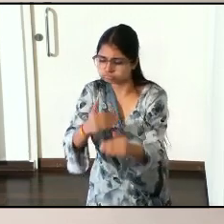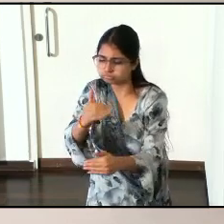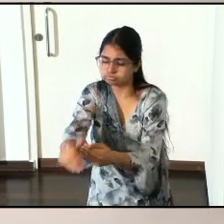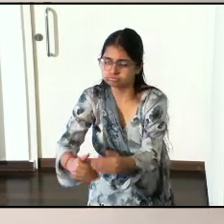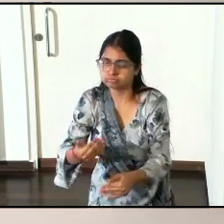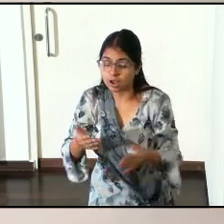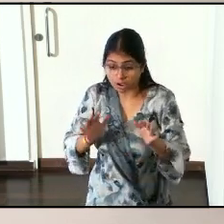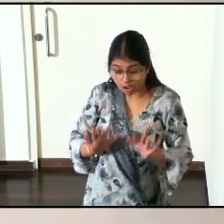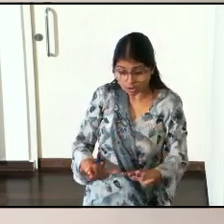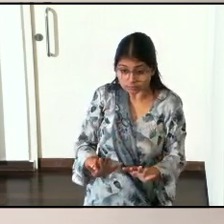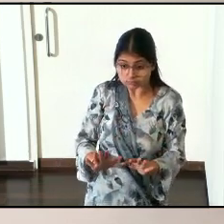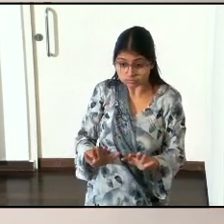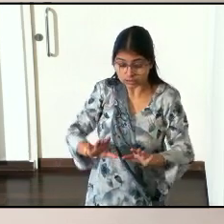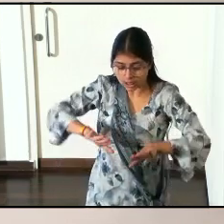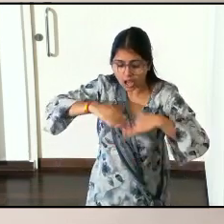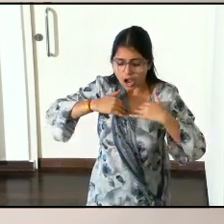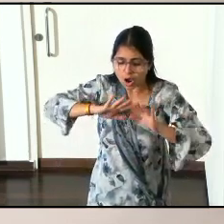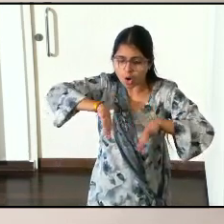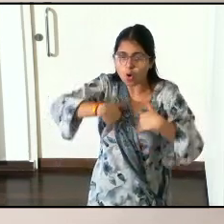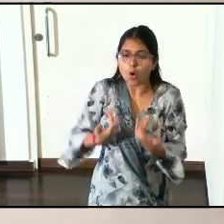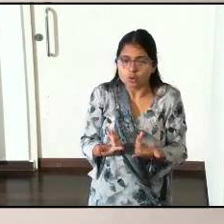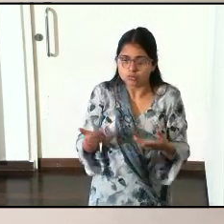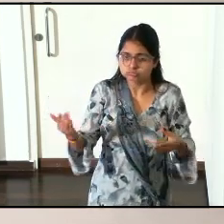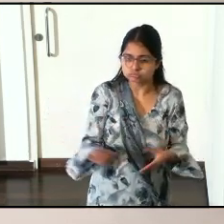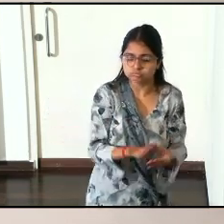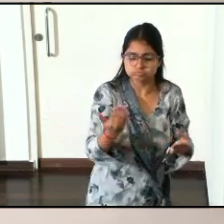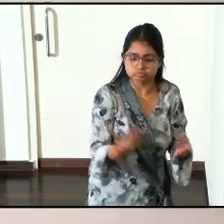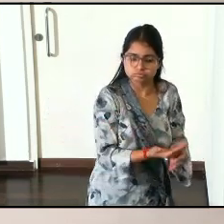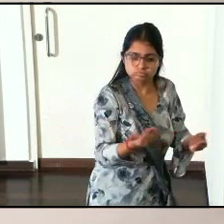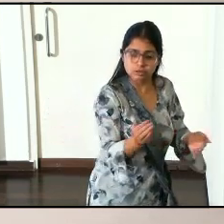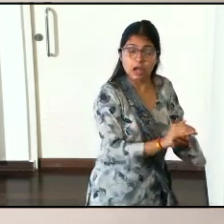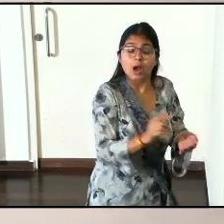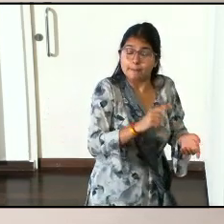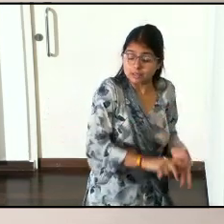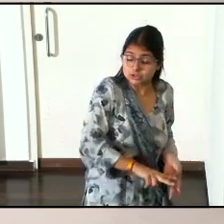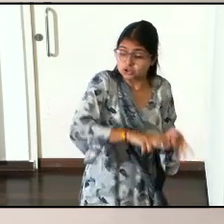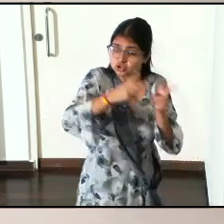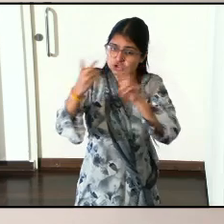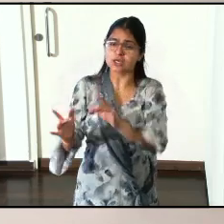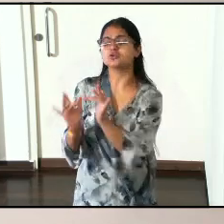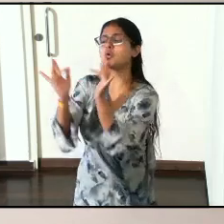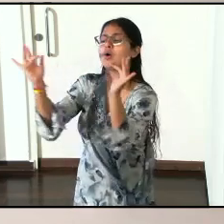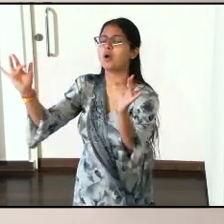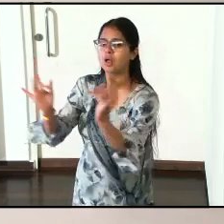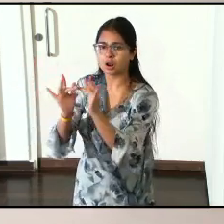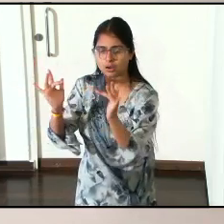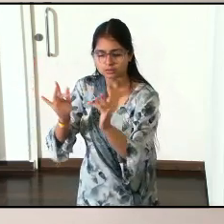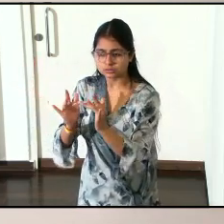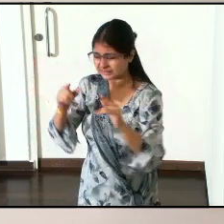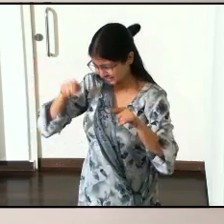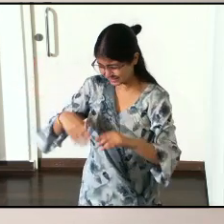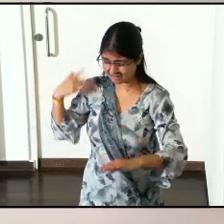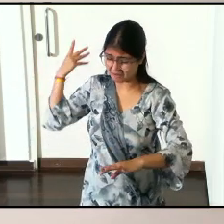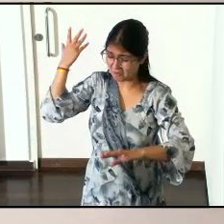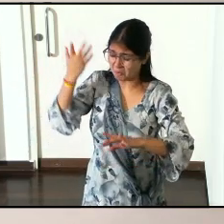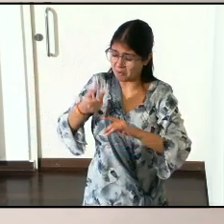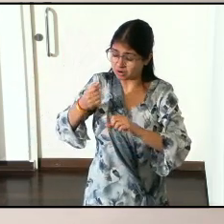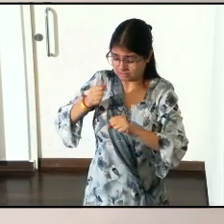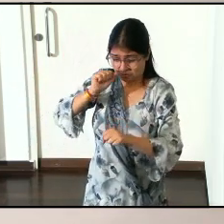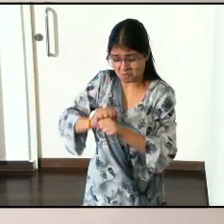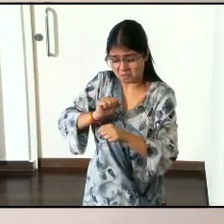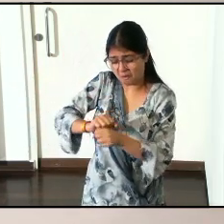actually being able to archive this finally, to digitize it. So there is a lot of work that needs to be